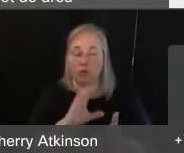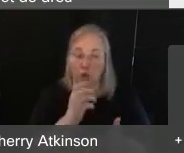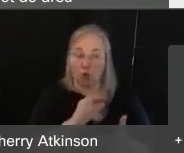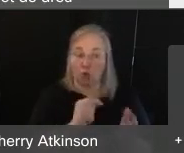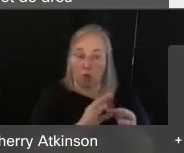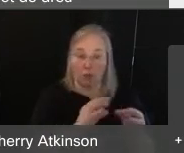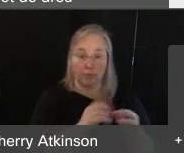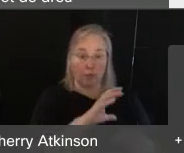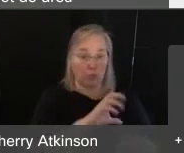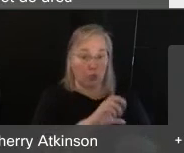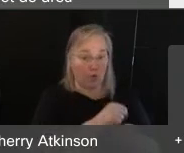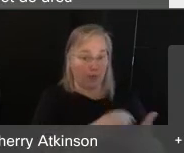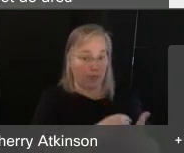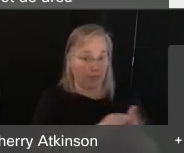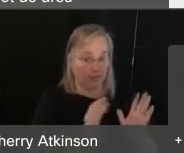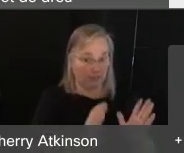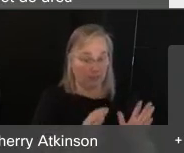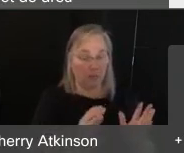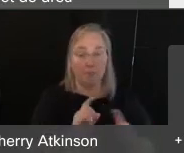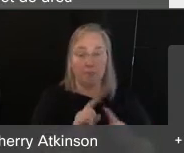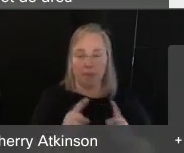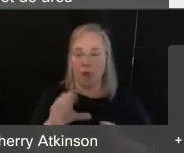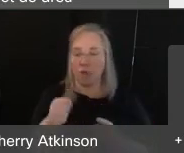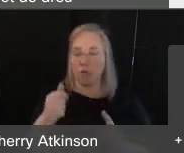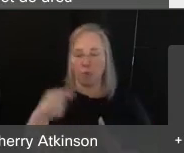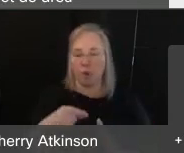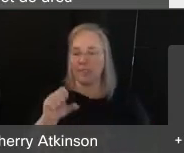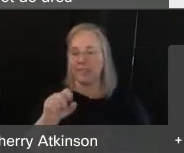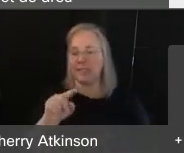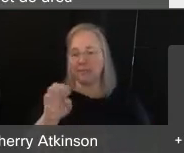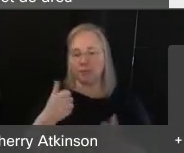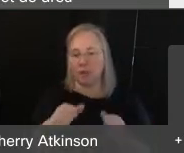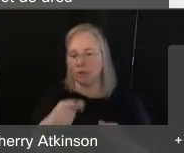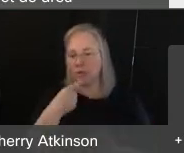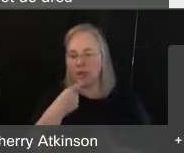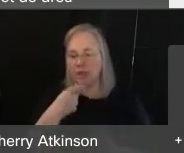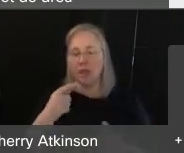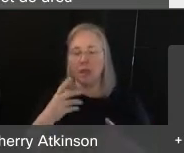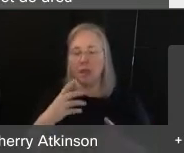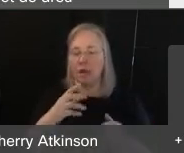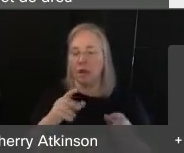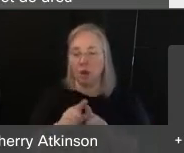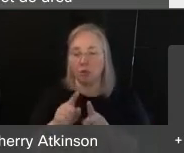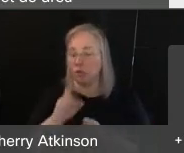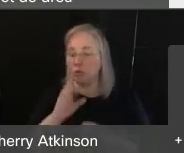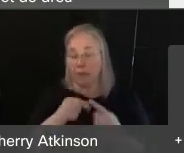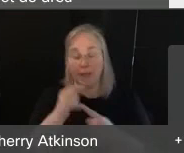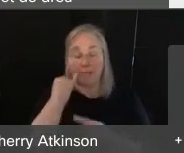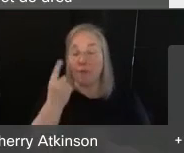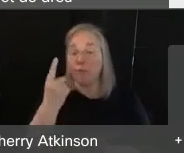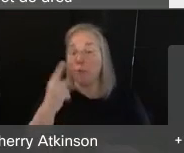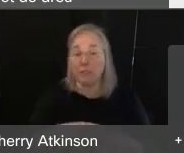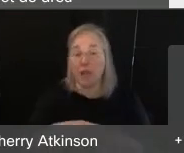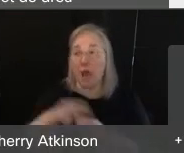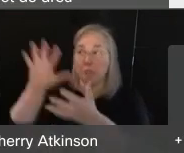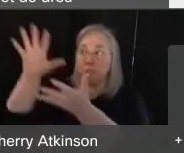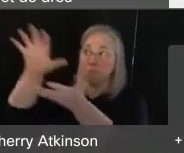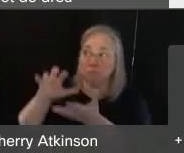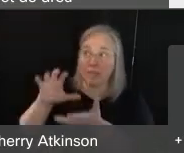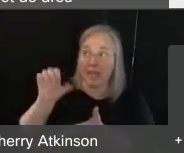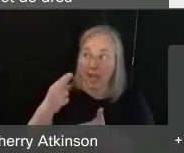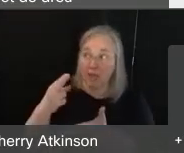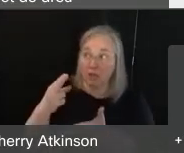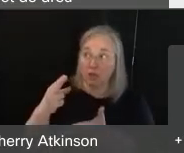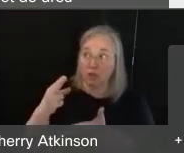point I think Steve tried to make is also talk about, if you do have one-time cash there, you can maybe use it to reduce debt